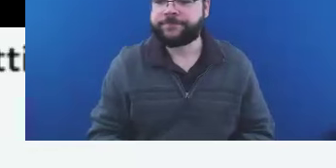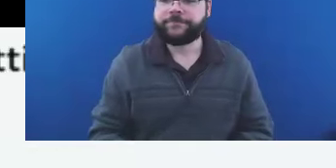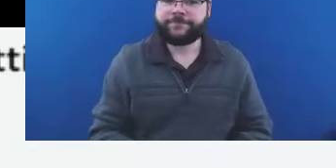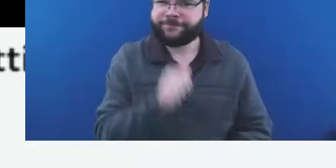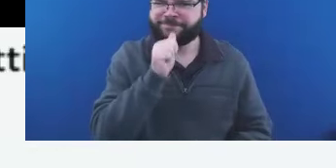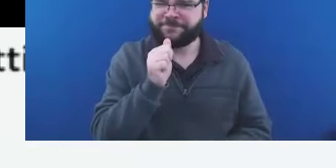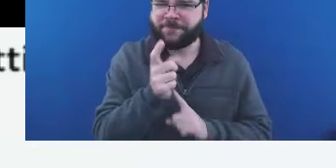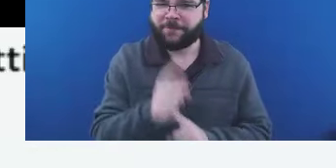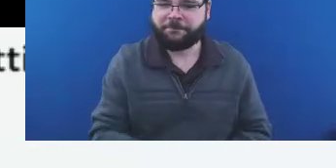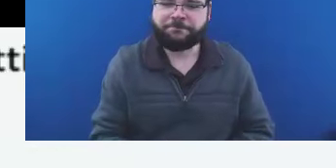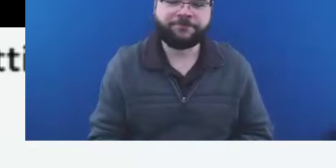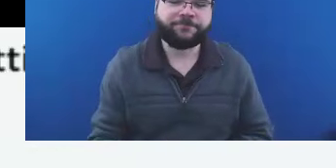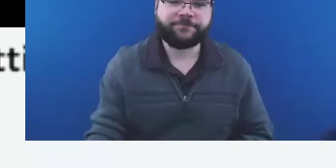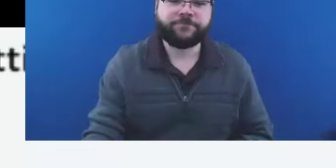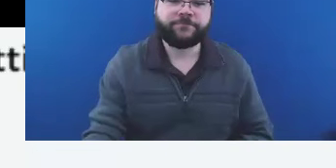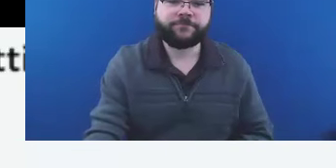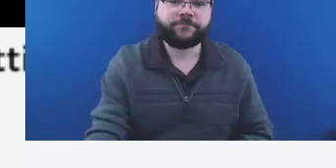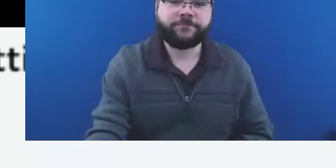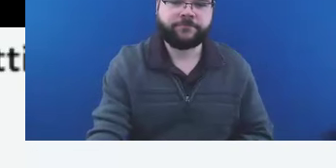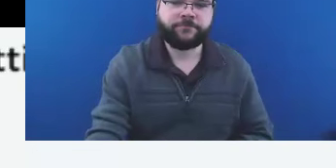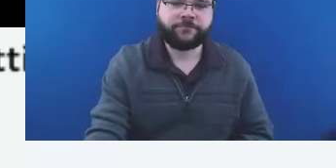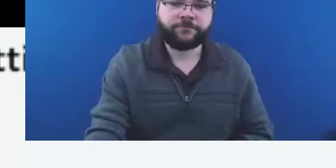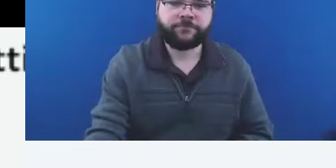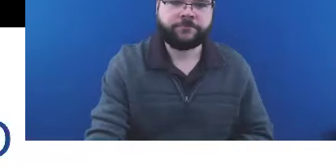bear with me a moment.